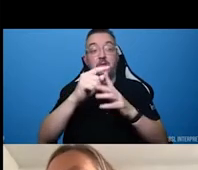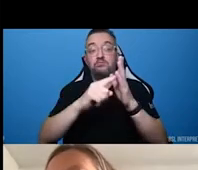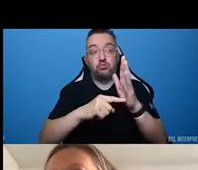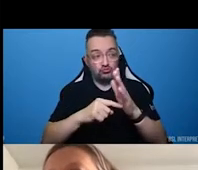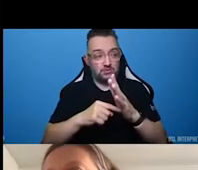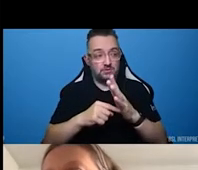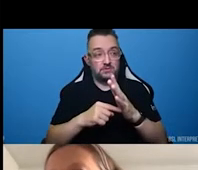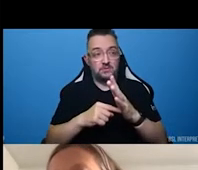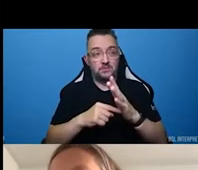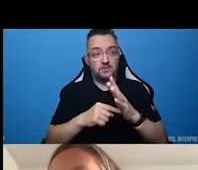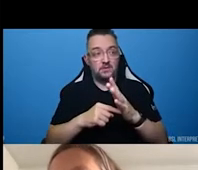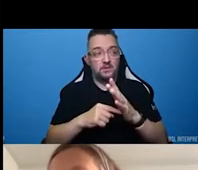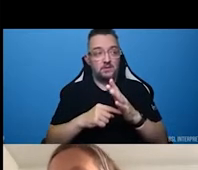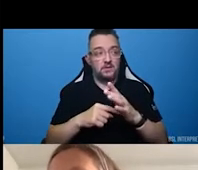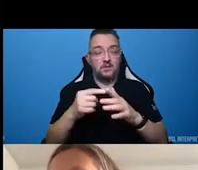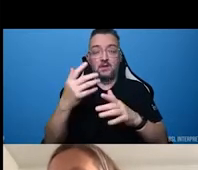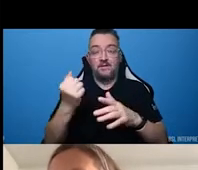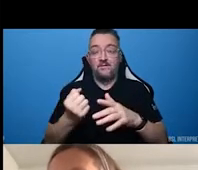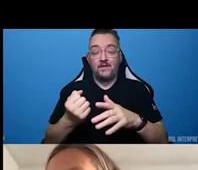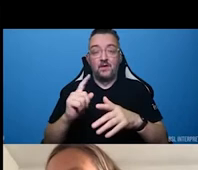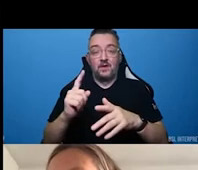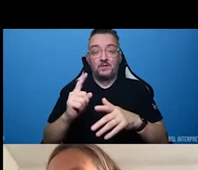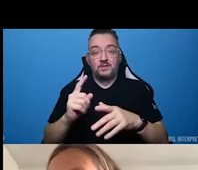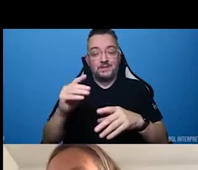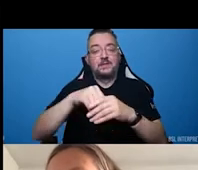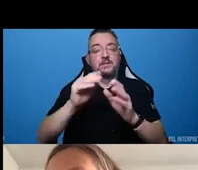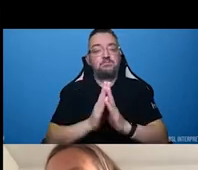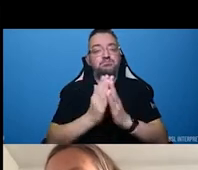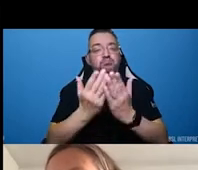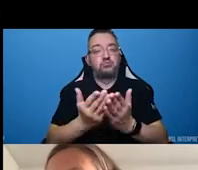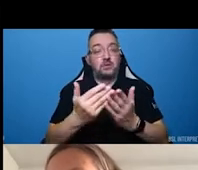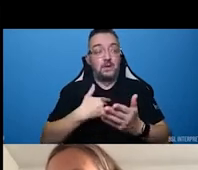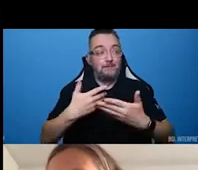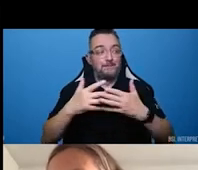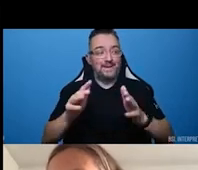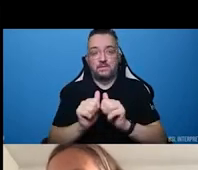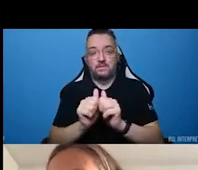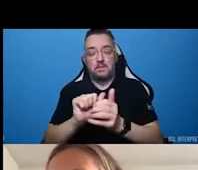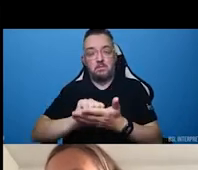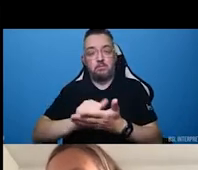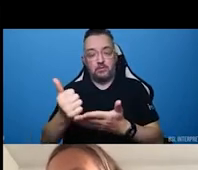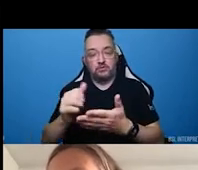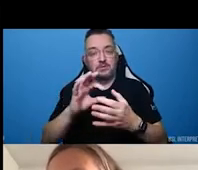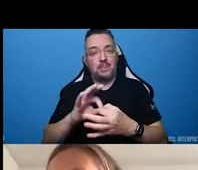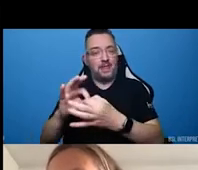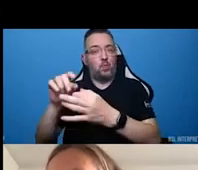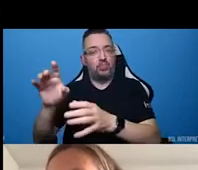form part of a book that we've just published in tandem with the pavilion that starts to